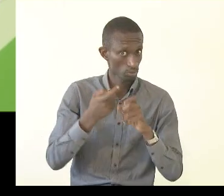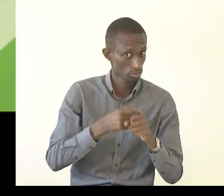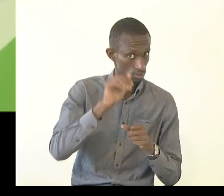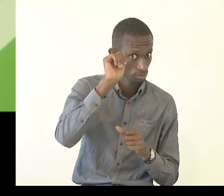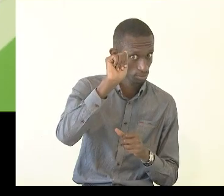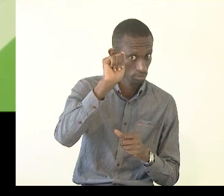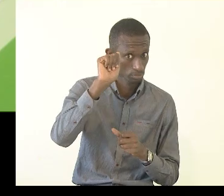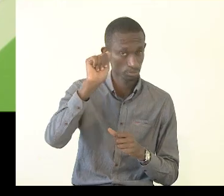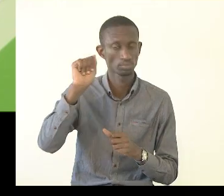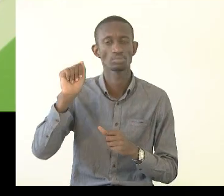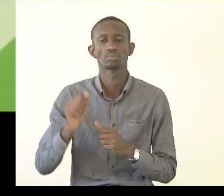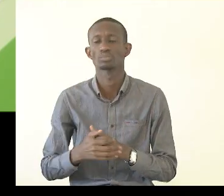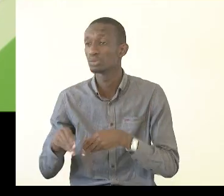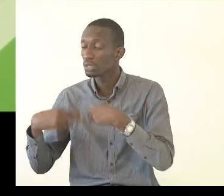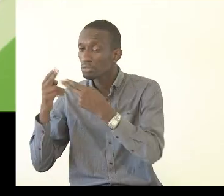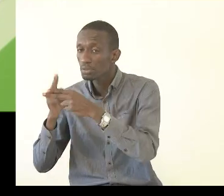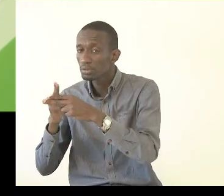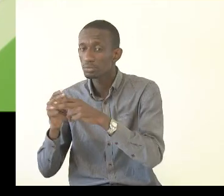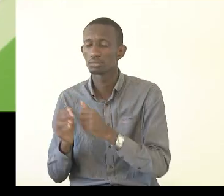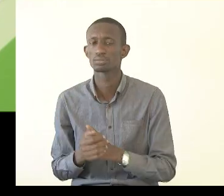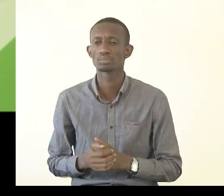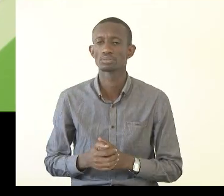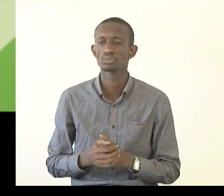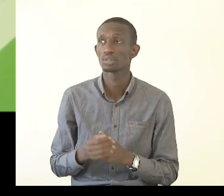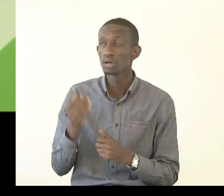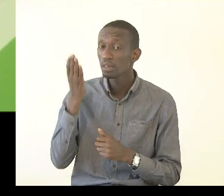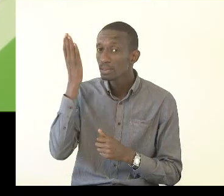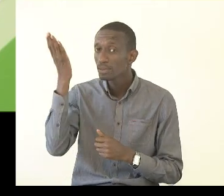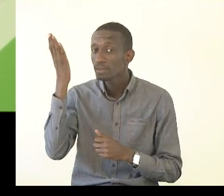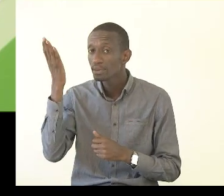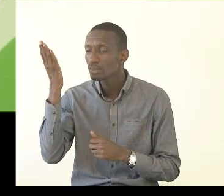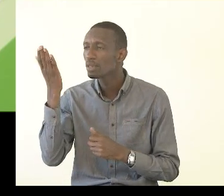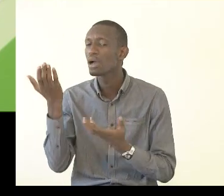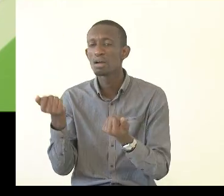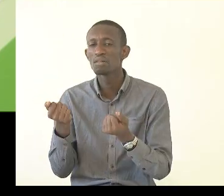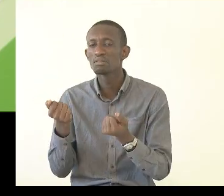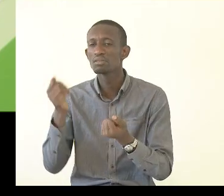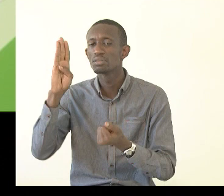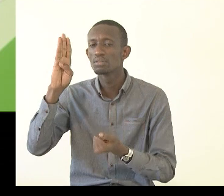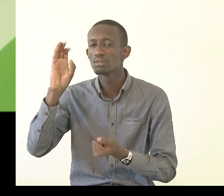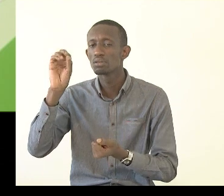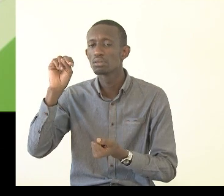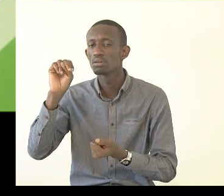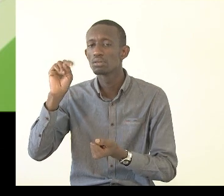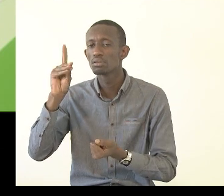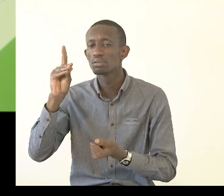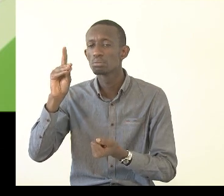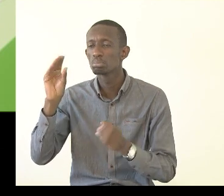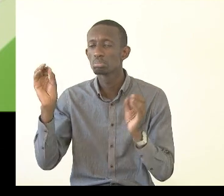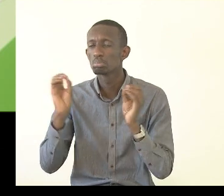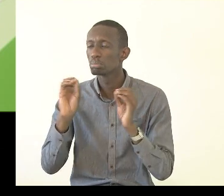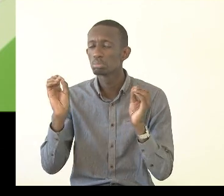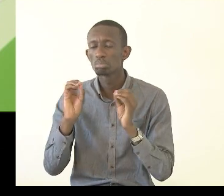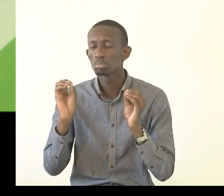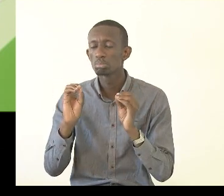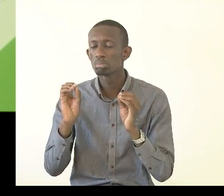We give the names. So this one doesn't have the bonds inside. So it means it has single bonds